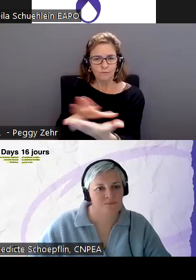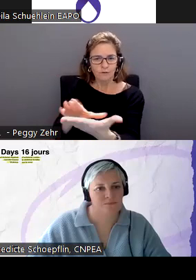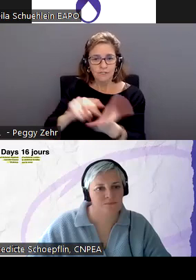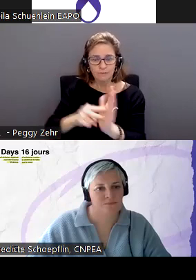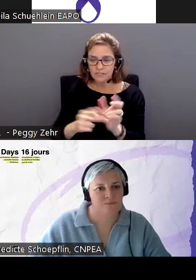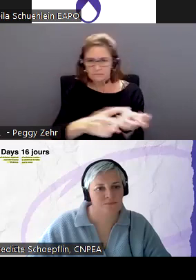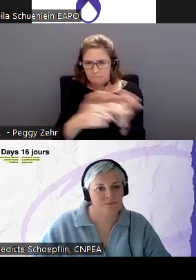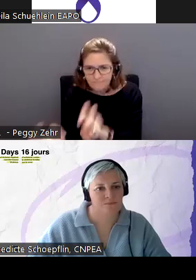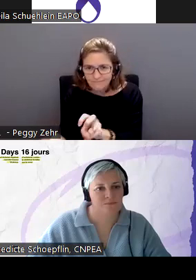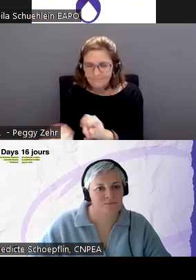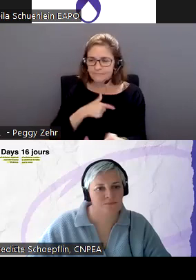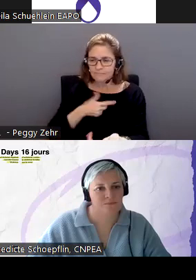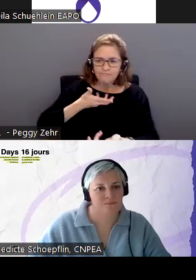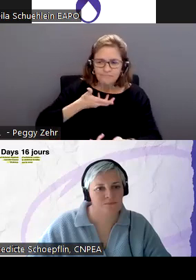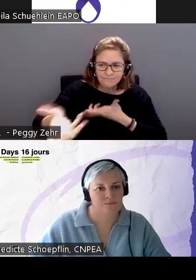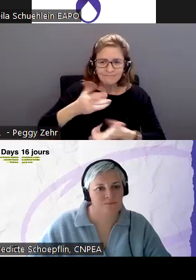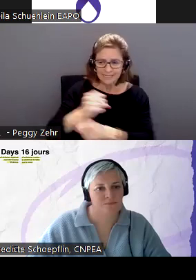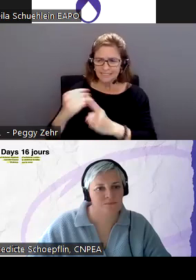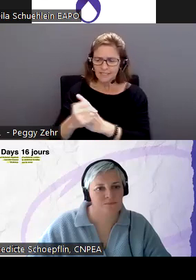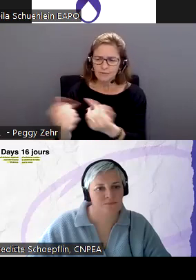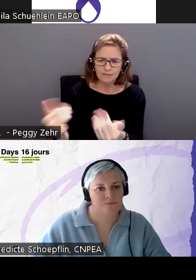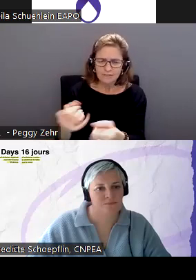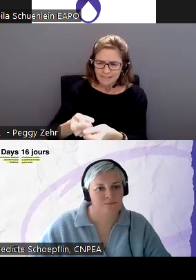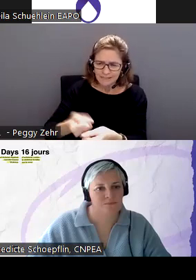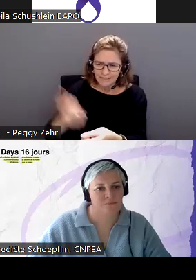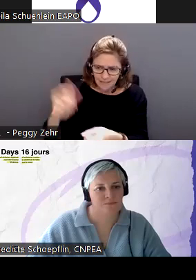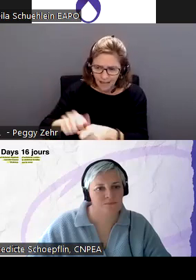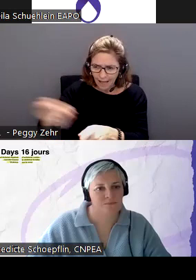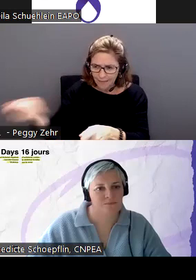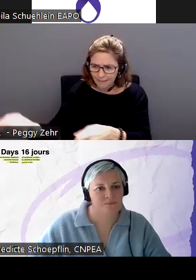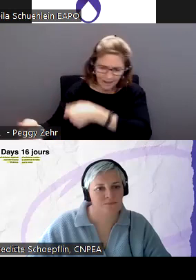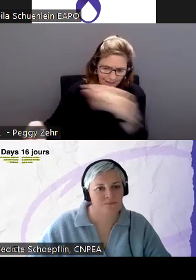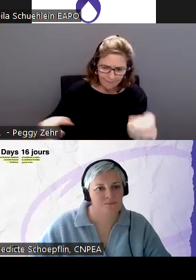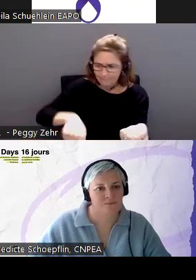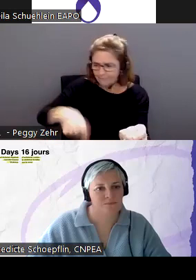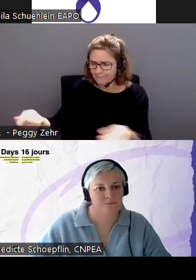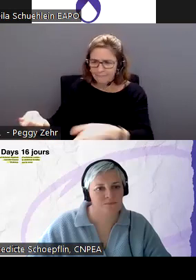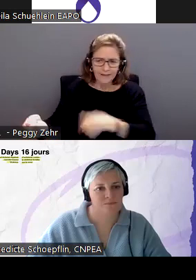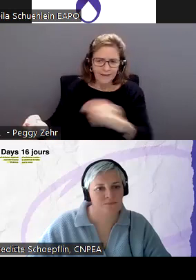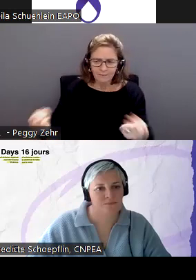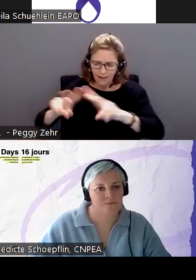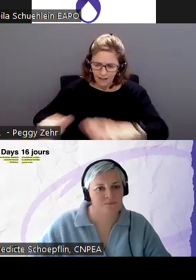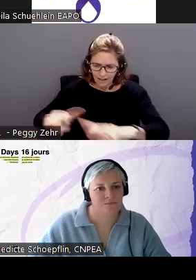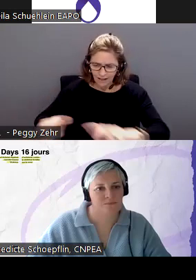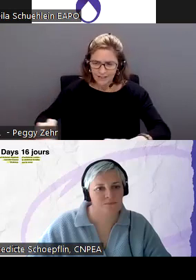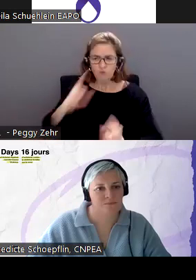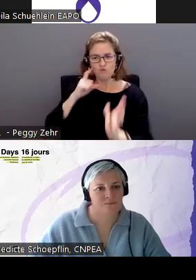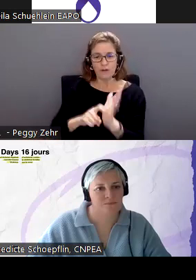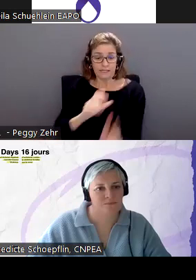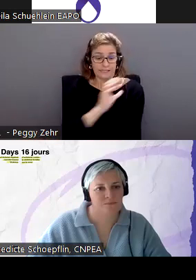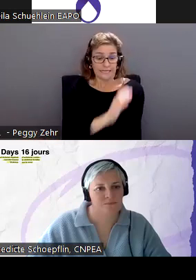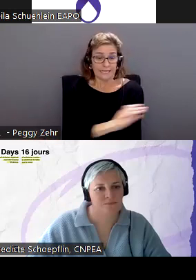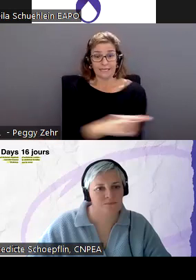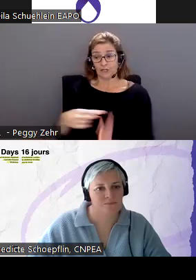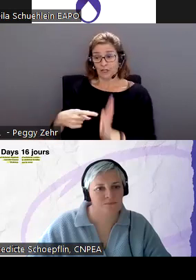to explore the situation with the person, and you ground that in a knowledge of clinical indicators and risk